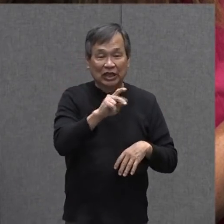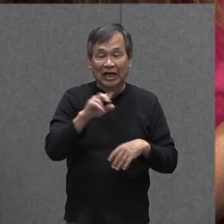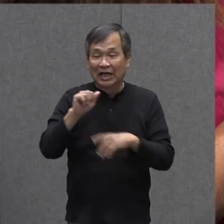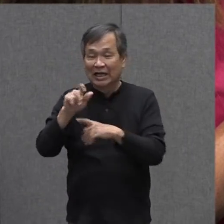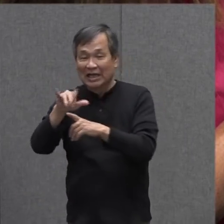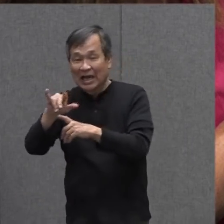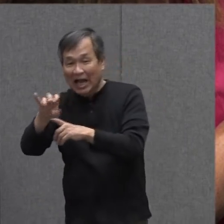126. And then, of course, if we continued our table, Jack would eat 1, which is 1,025. So how